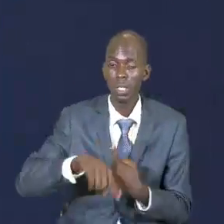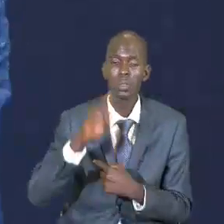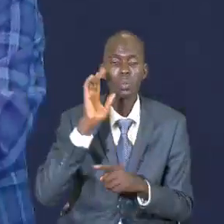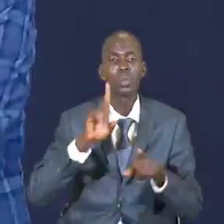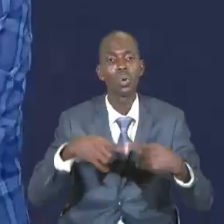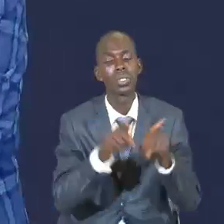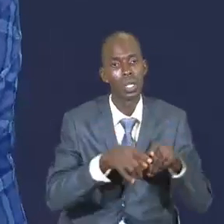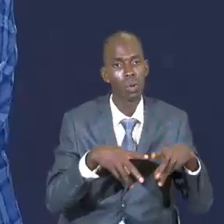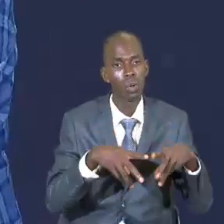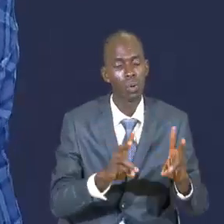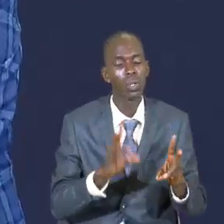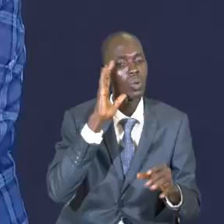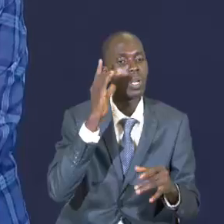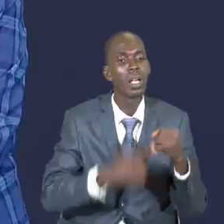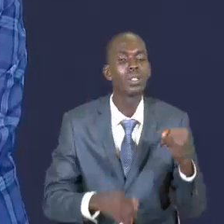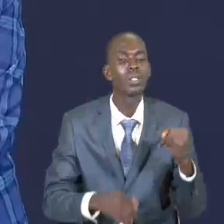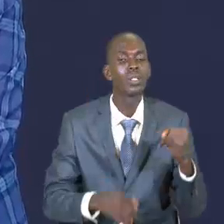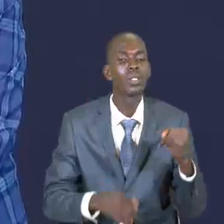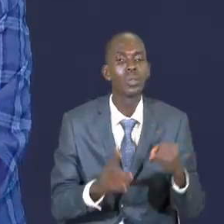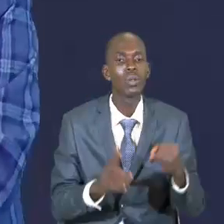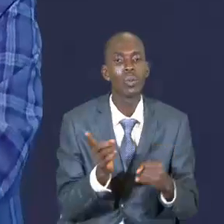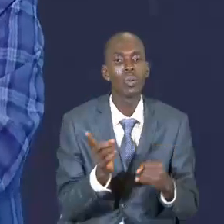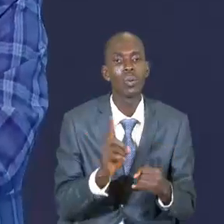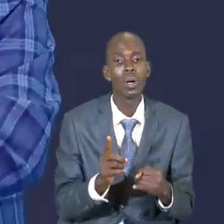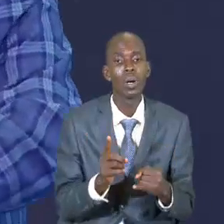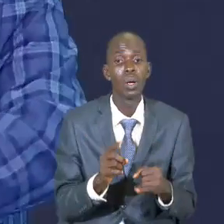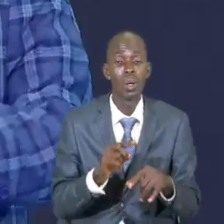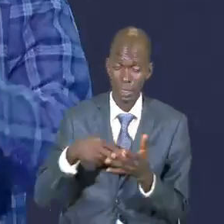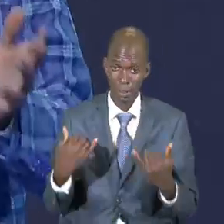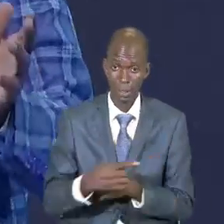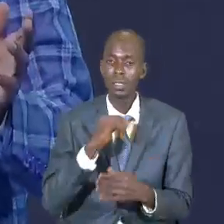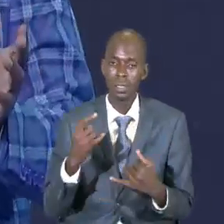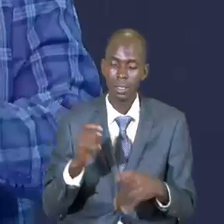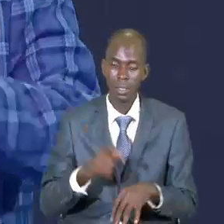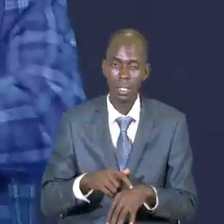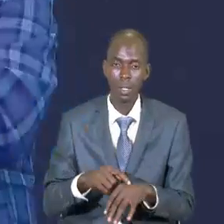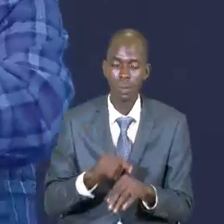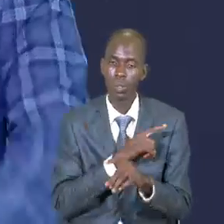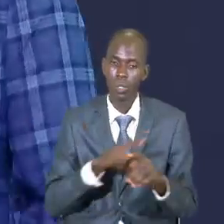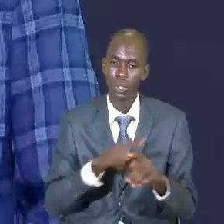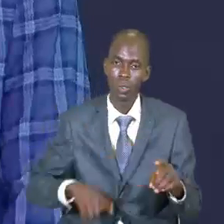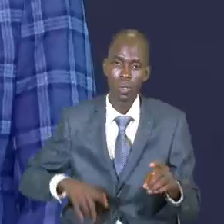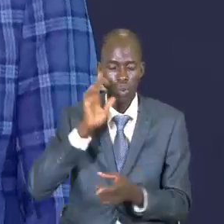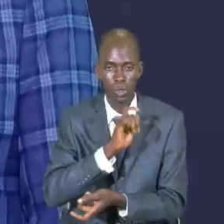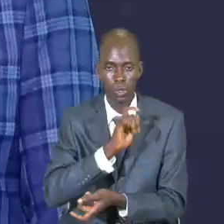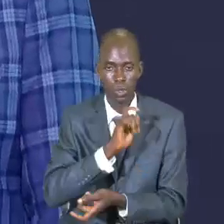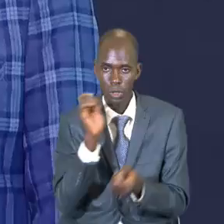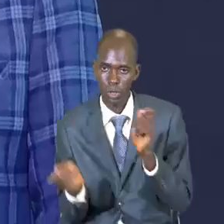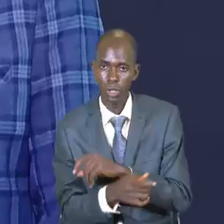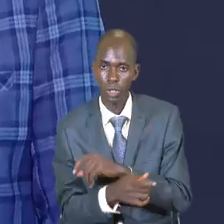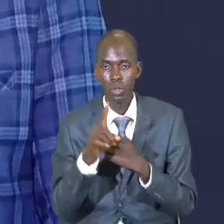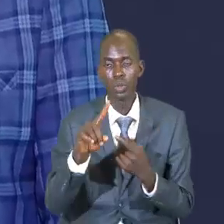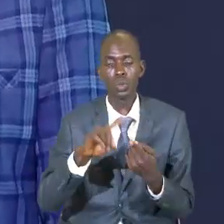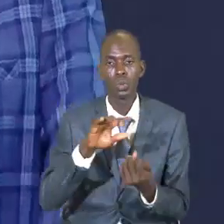God will take you, an insignificant person, to become influential through conversion in your life,